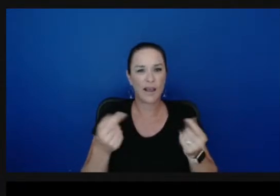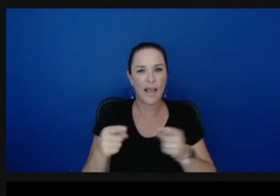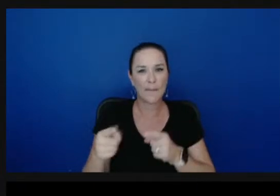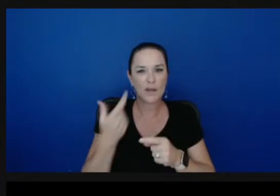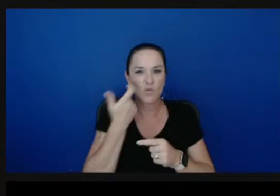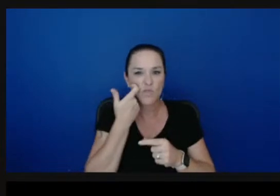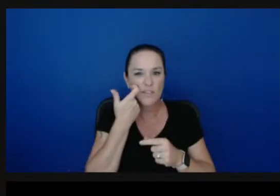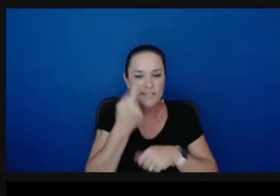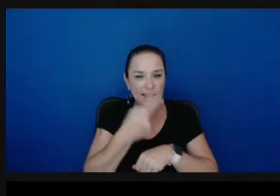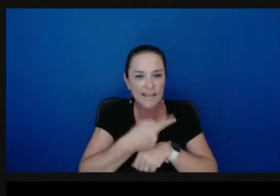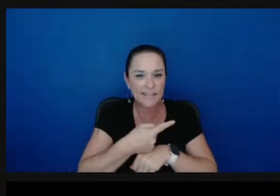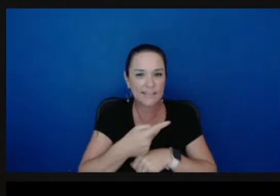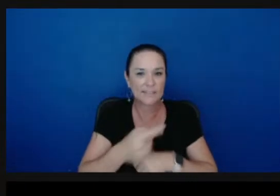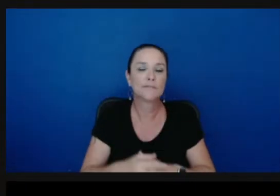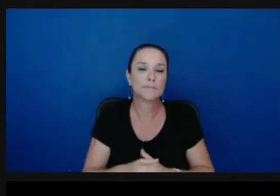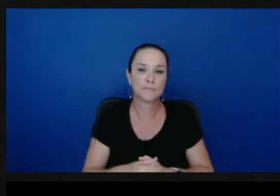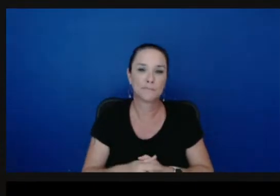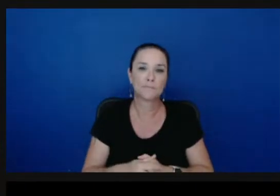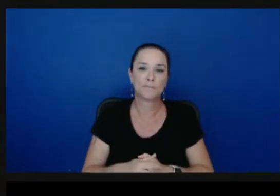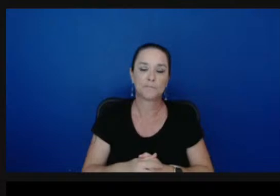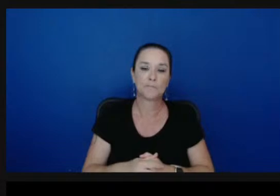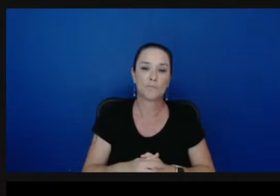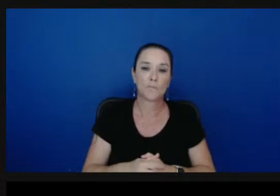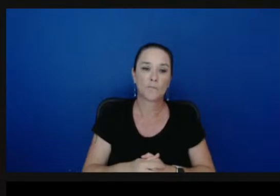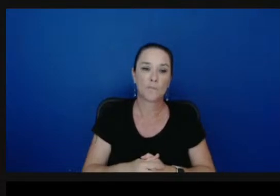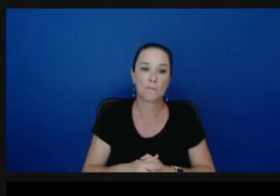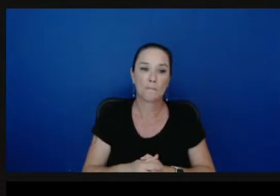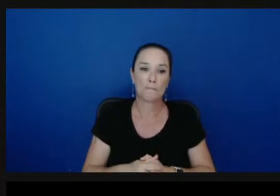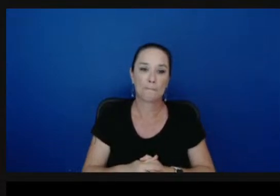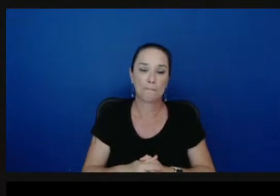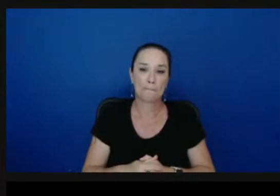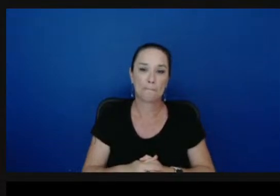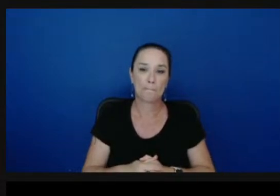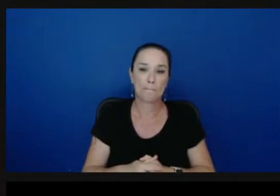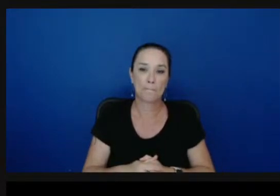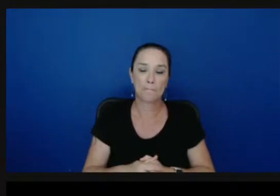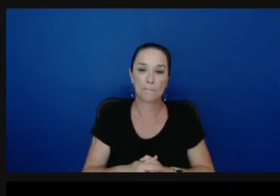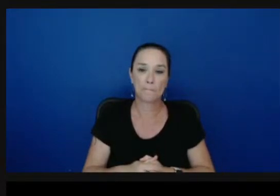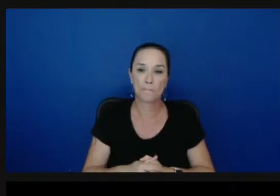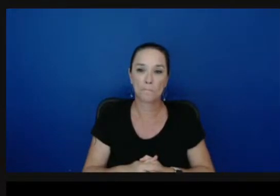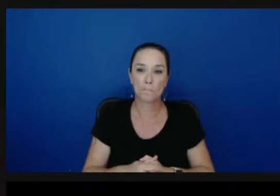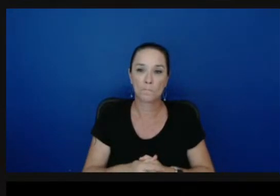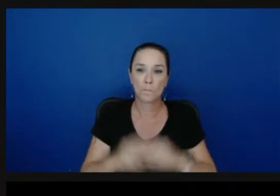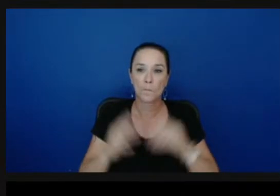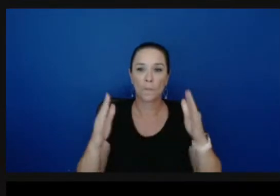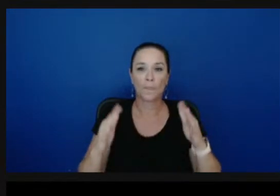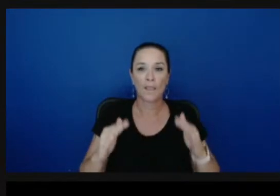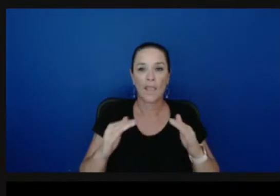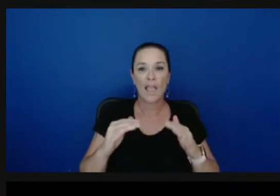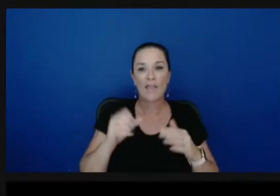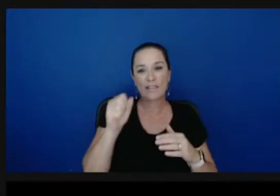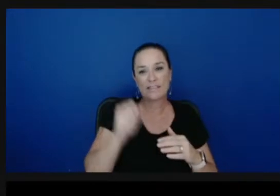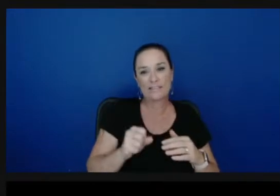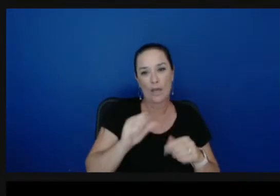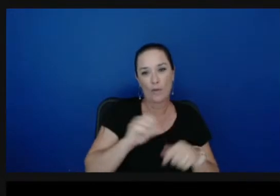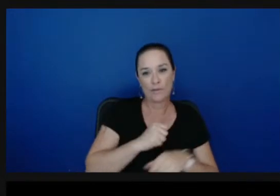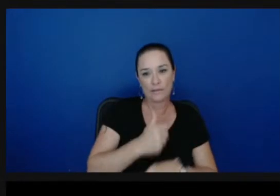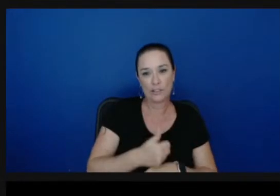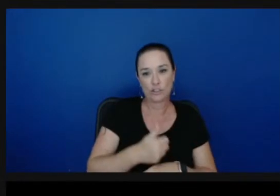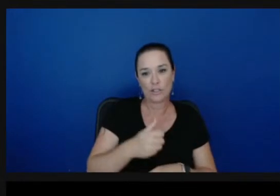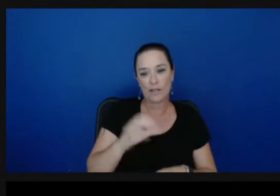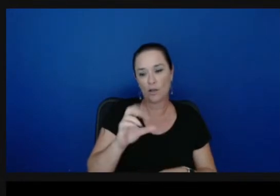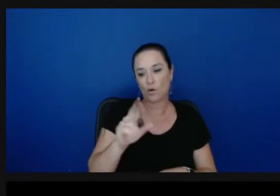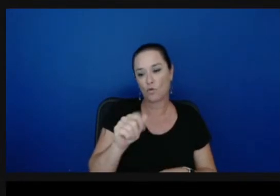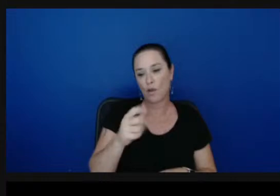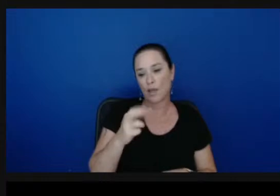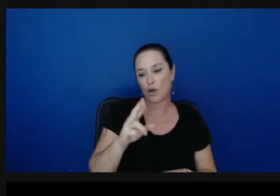days. Right? A little less so Byron's Ledge. But when we move to the southern stations, such as this one at Crater Rim, we see that those